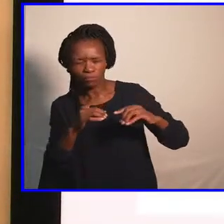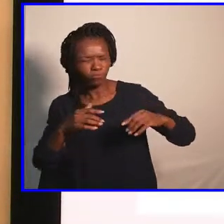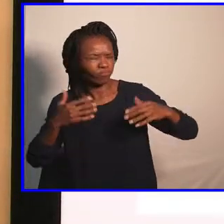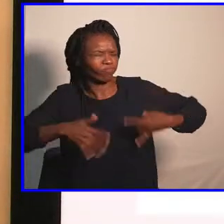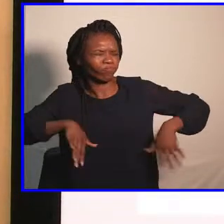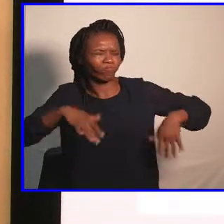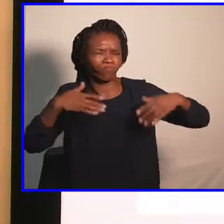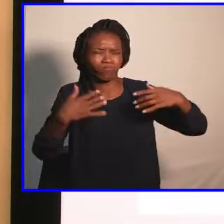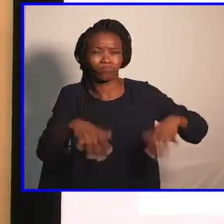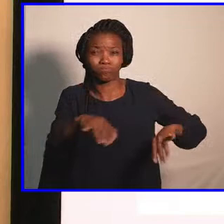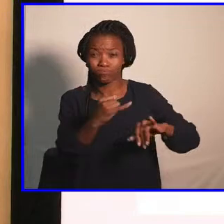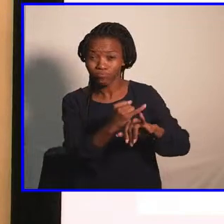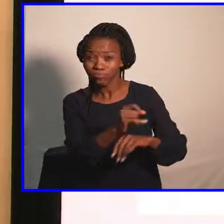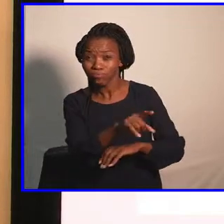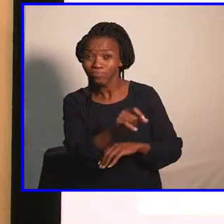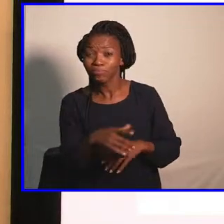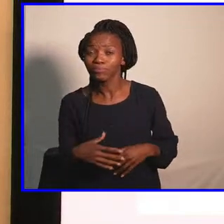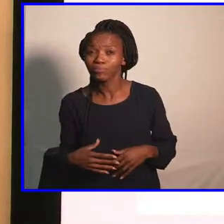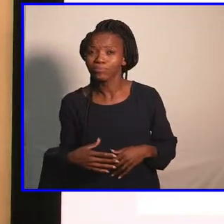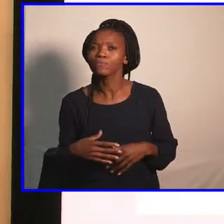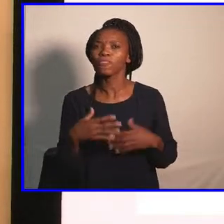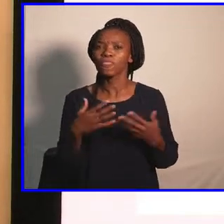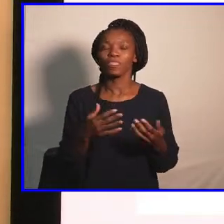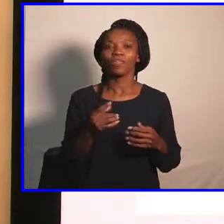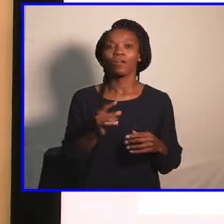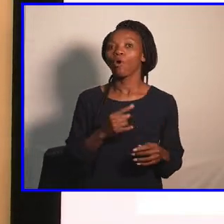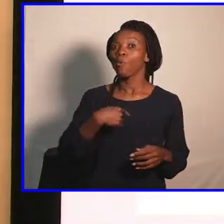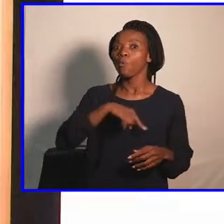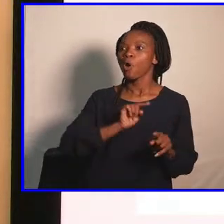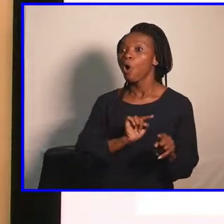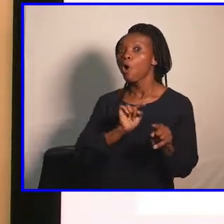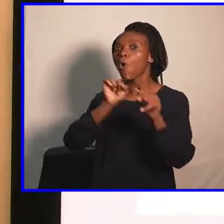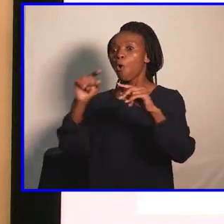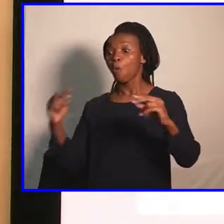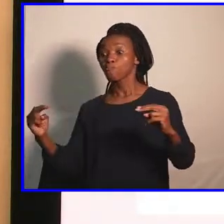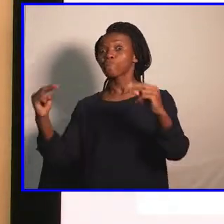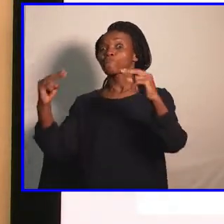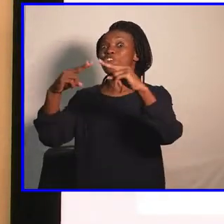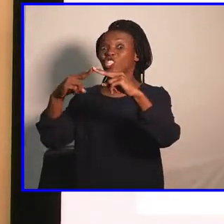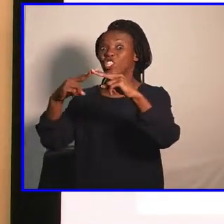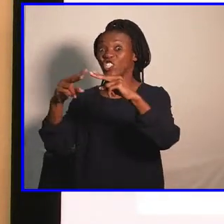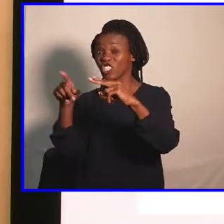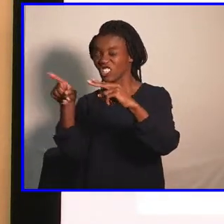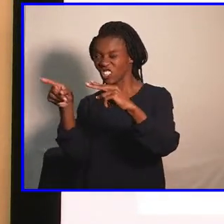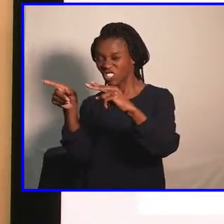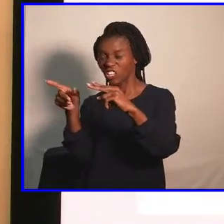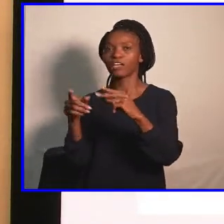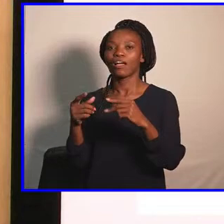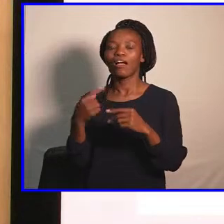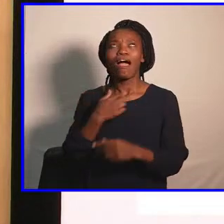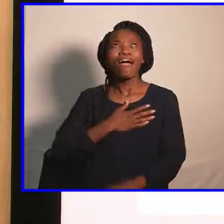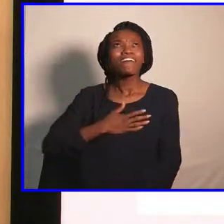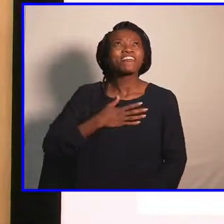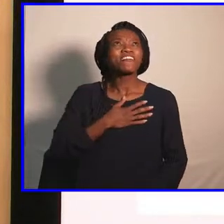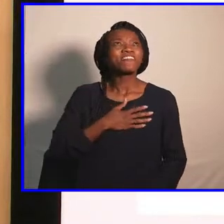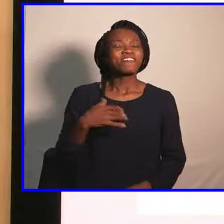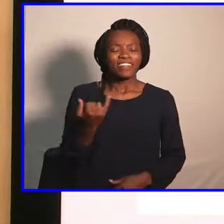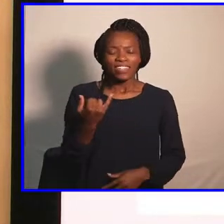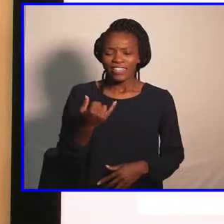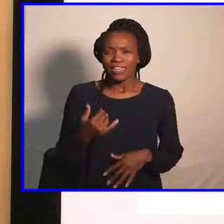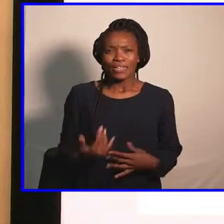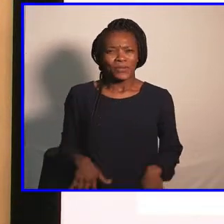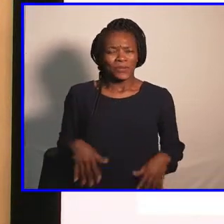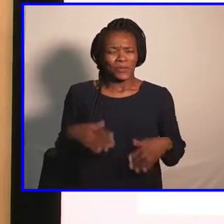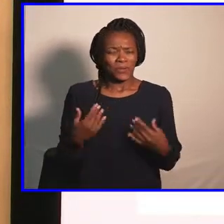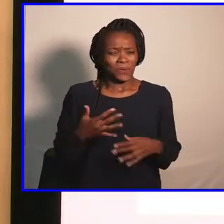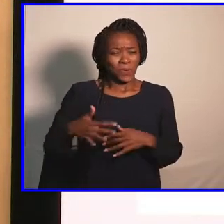us to the bridge, it felt like I was in Houston. I